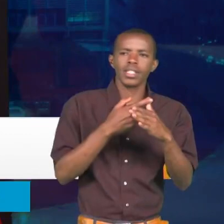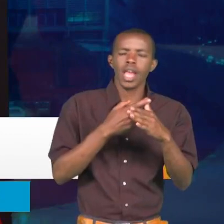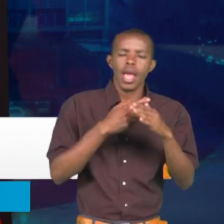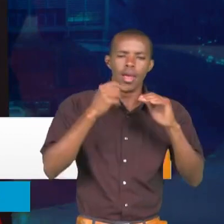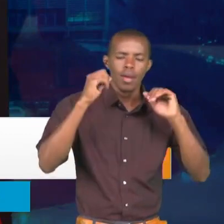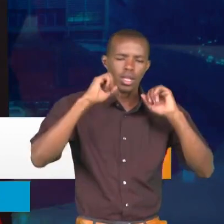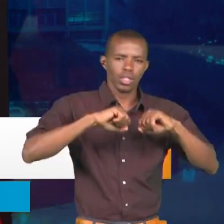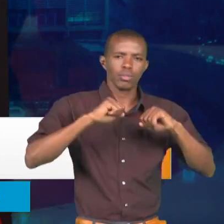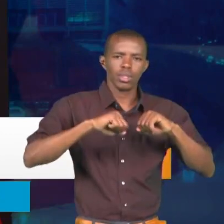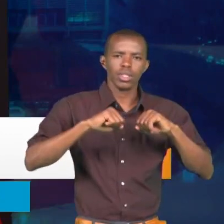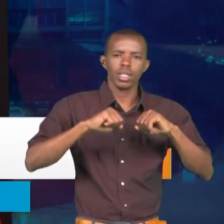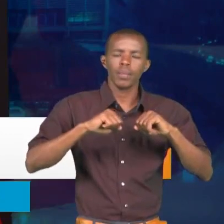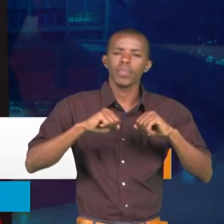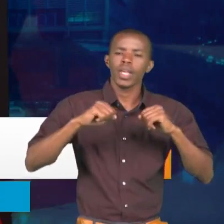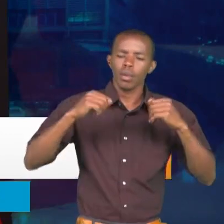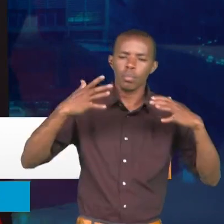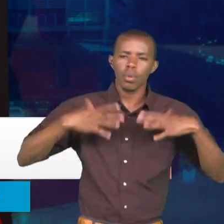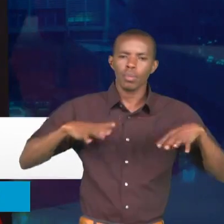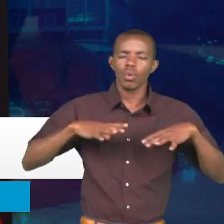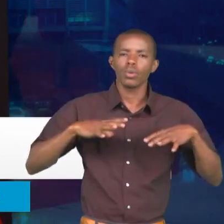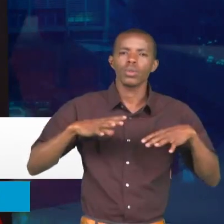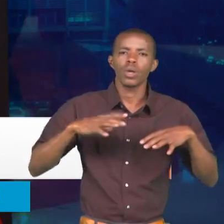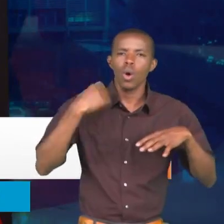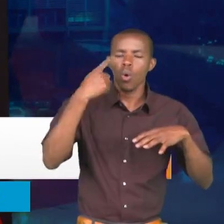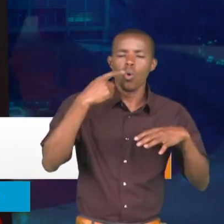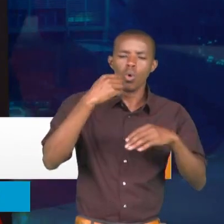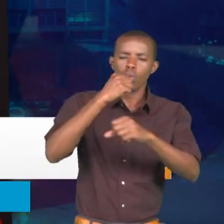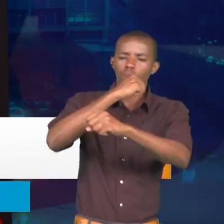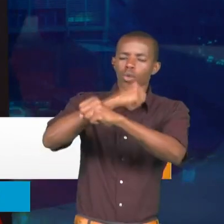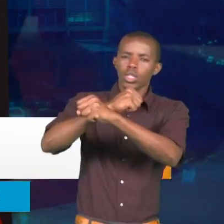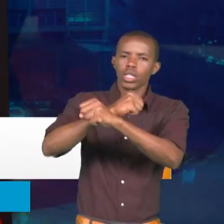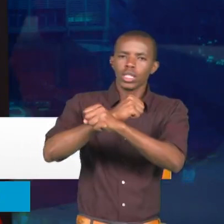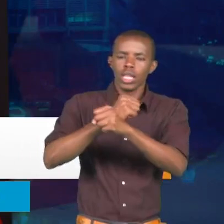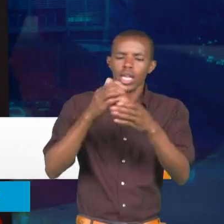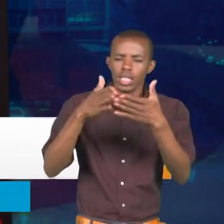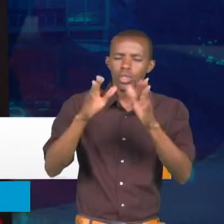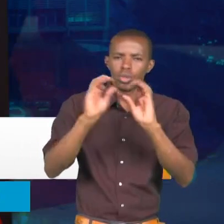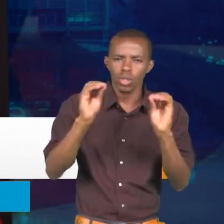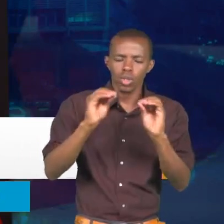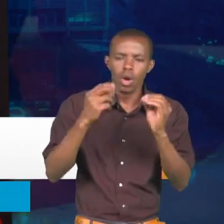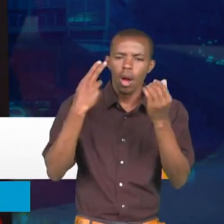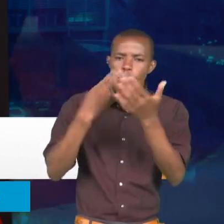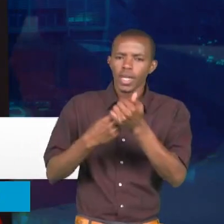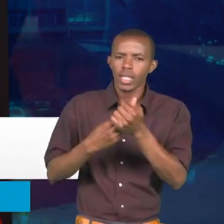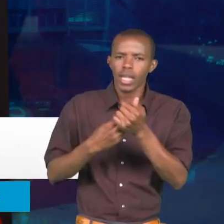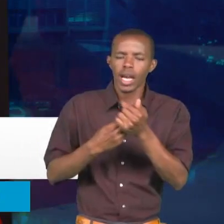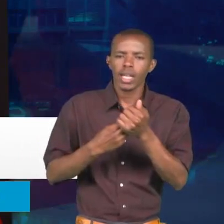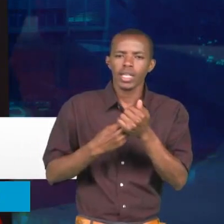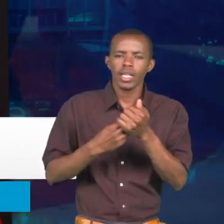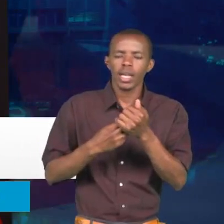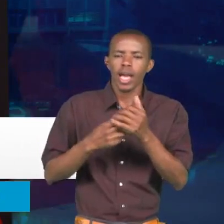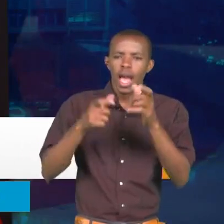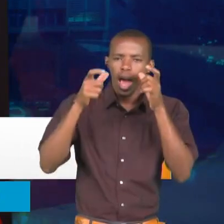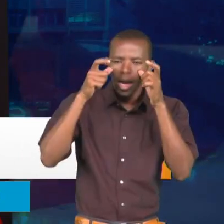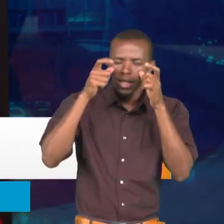eligibility. Okay. So people who have, if you have unprotected sexual intercourse with a partner of a non-HIV status, I